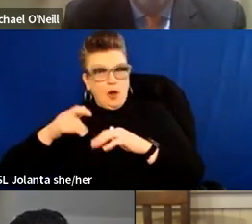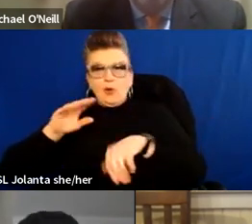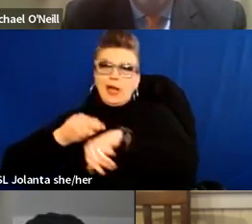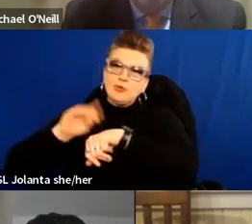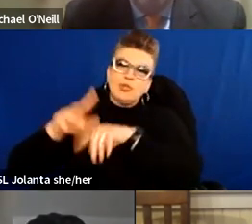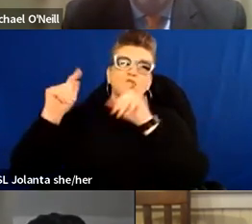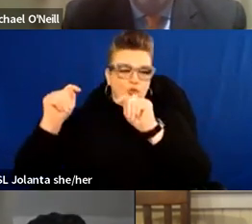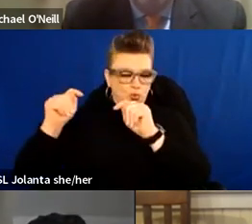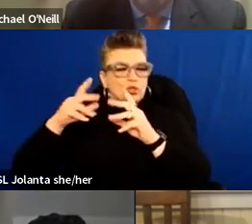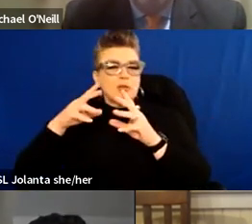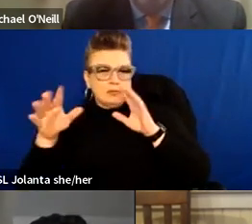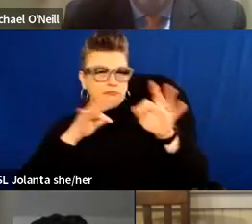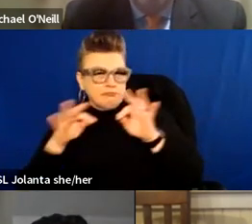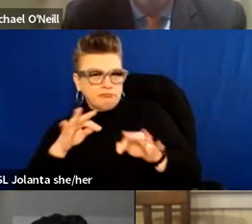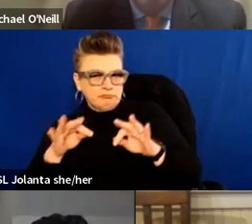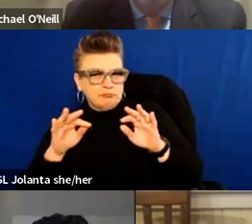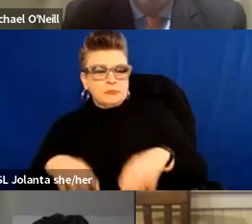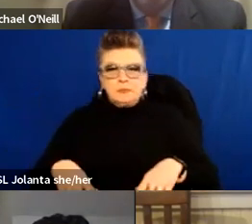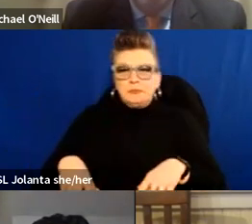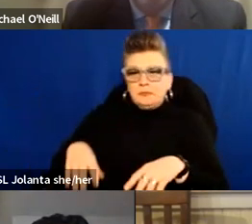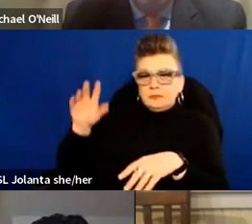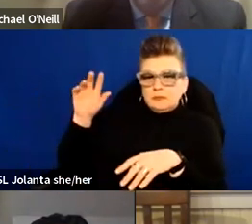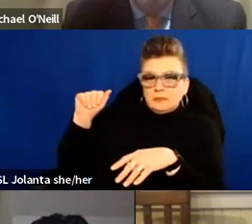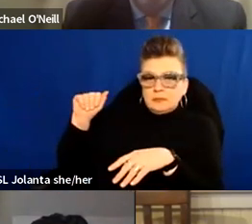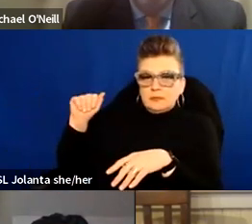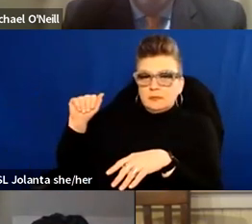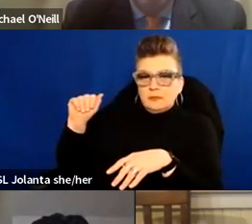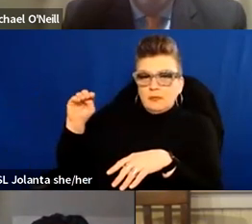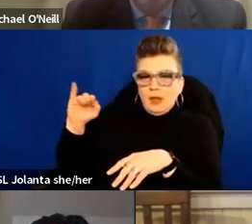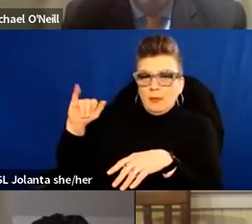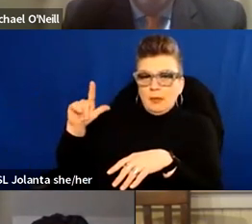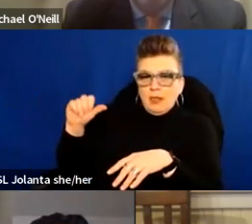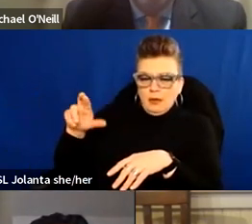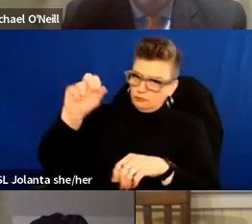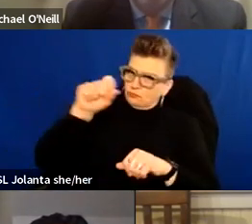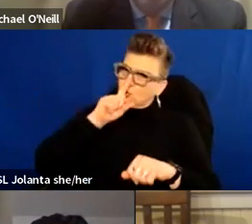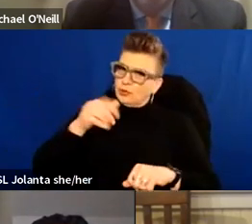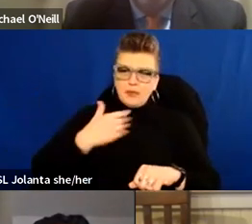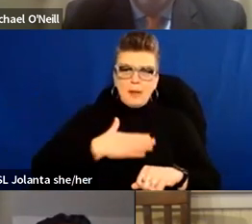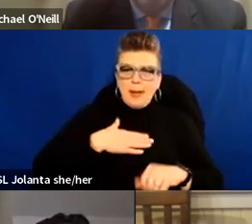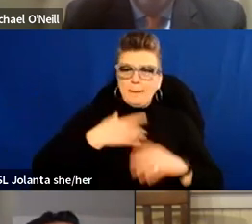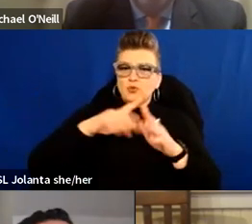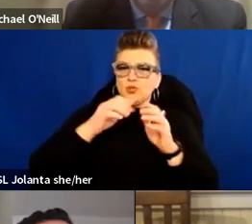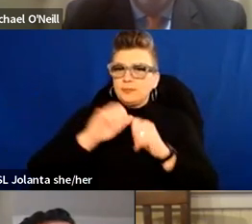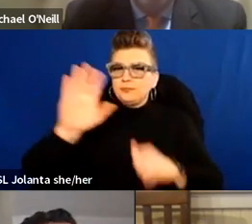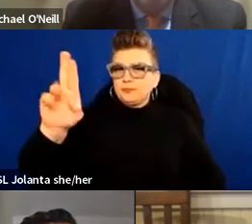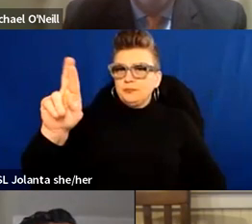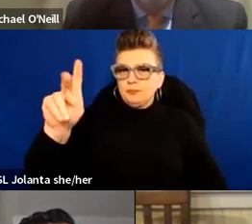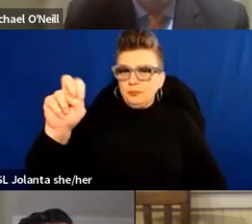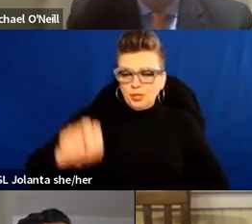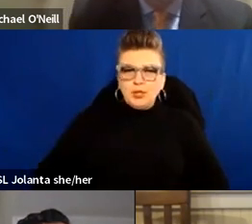tutors and such well i'll begin with uh with the burke you know what we've been doing as uh yes we